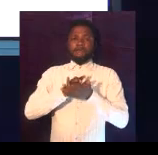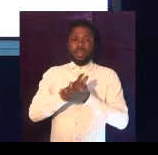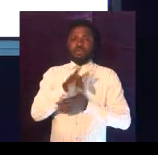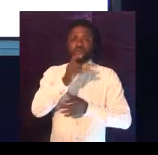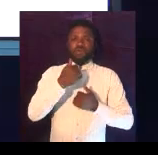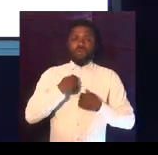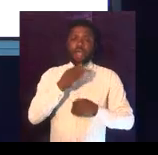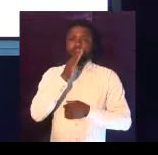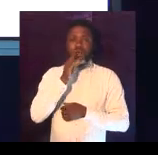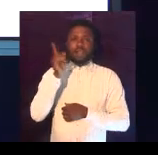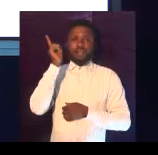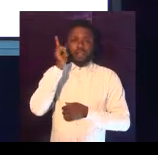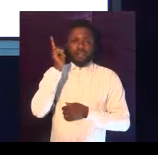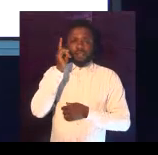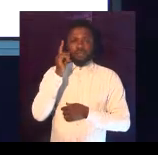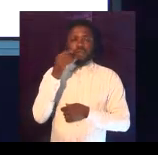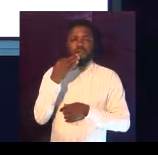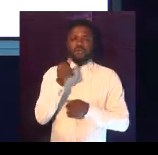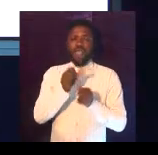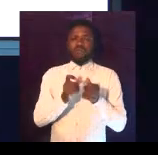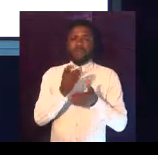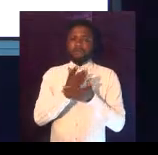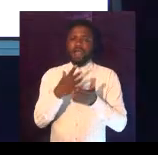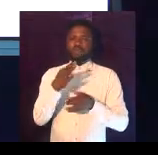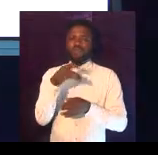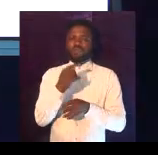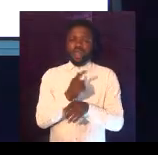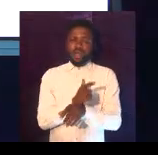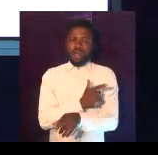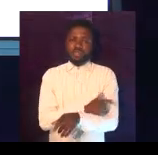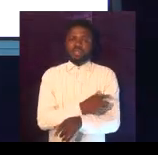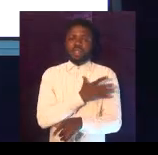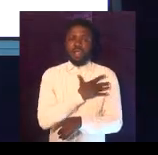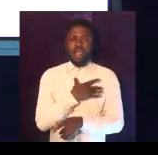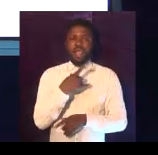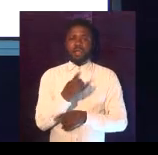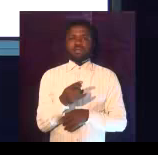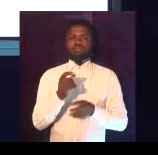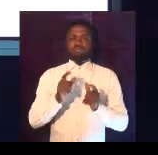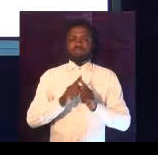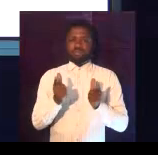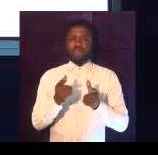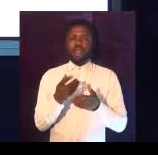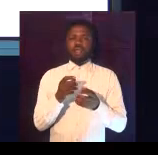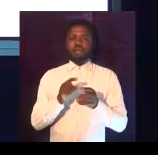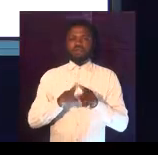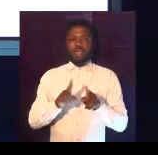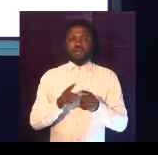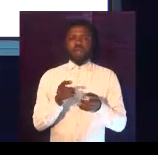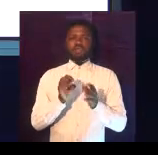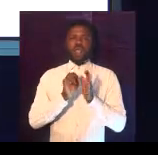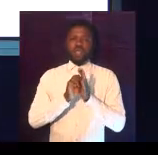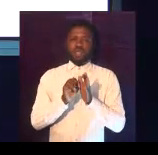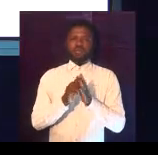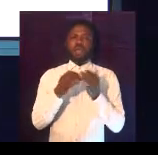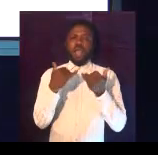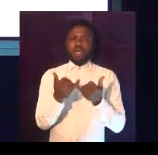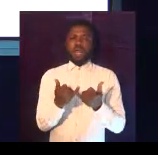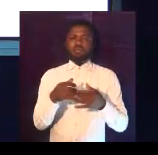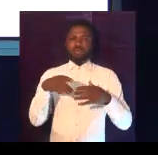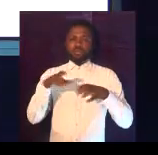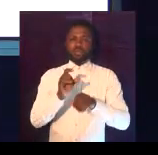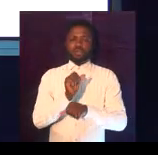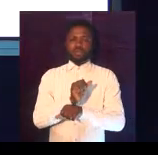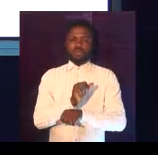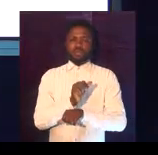And I believe you've been following every part of the lesson and the numerous examples. Now it is